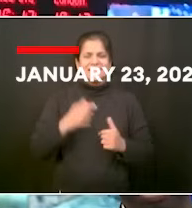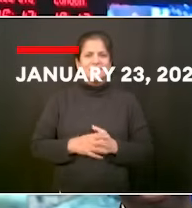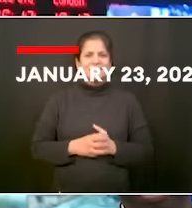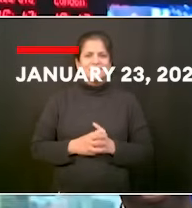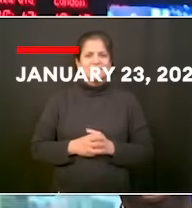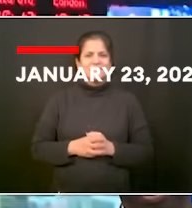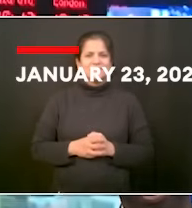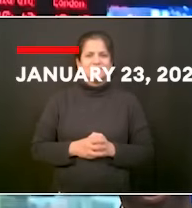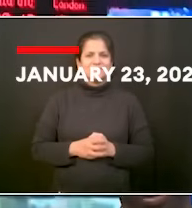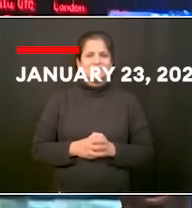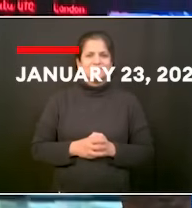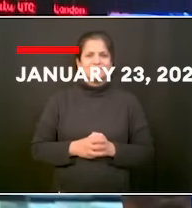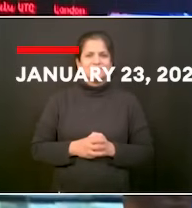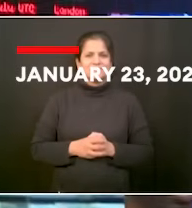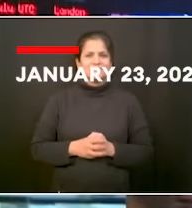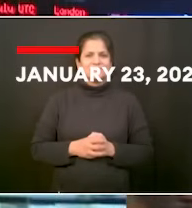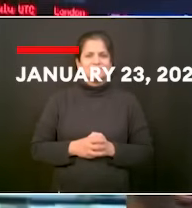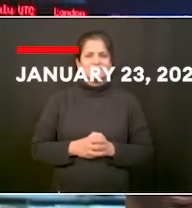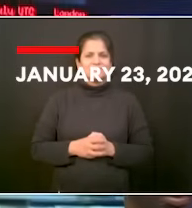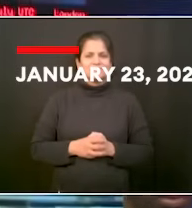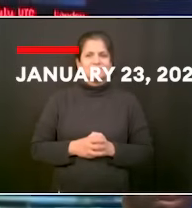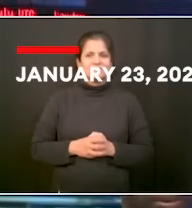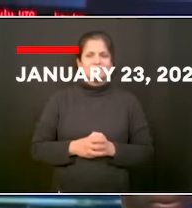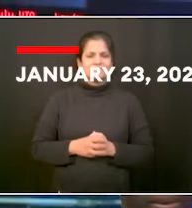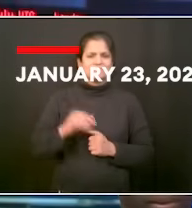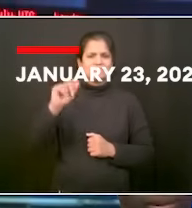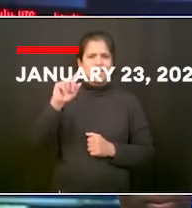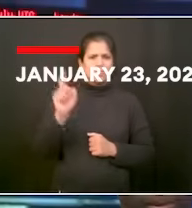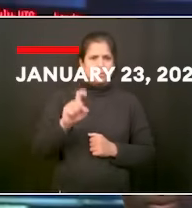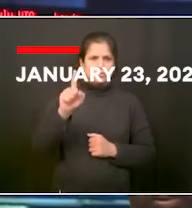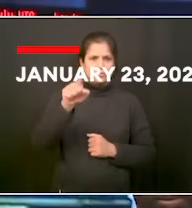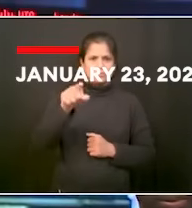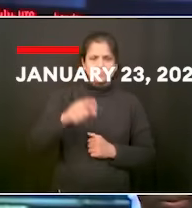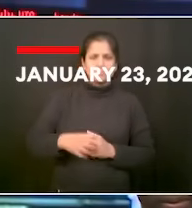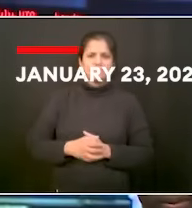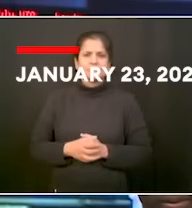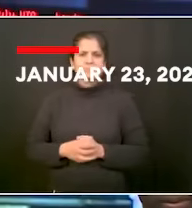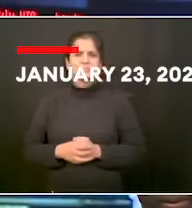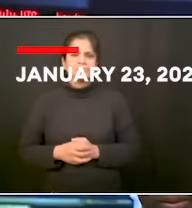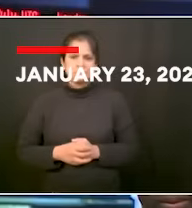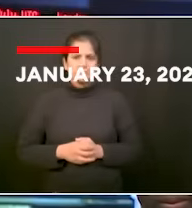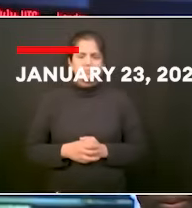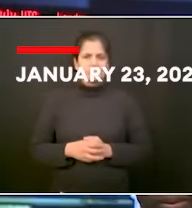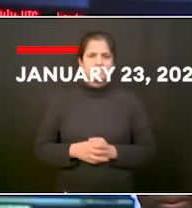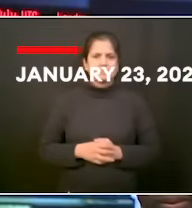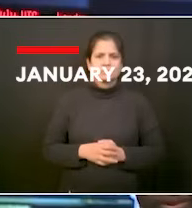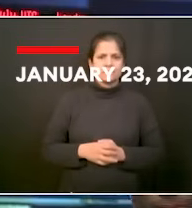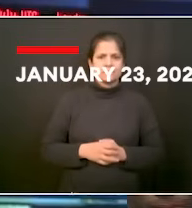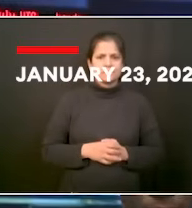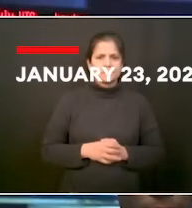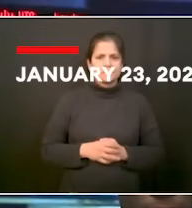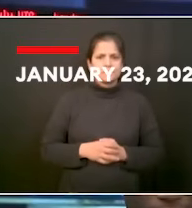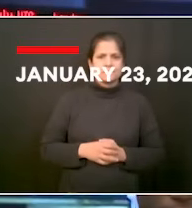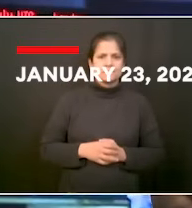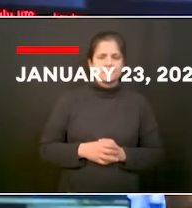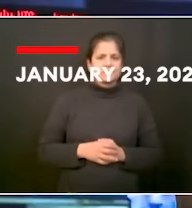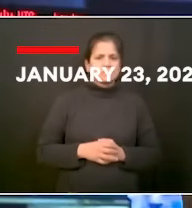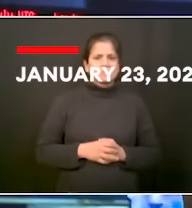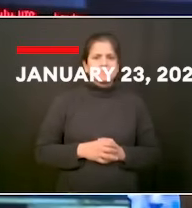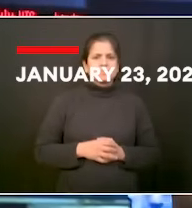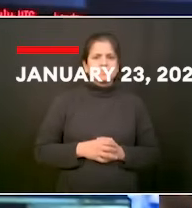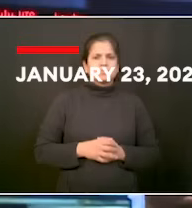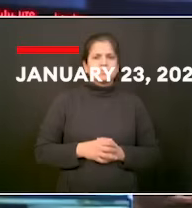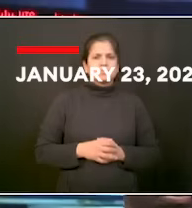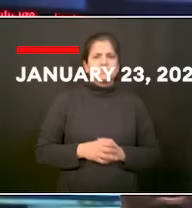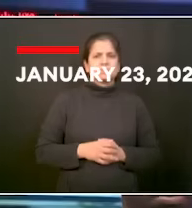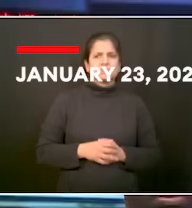government workers, are they going to be encouraged to work remotely if they can? And then had a question about the stress testing. So we're going to have